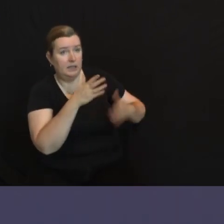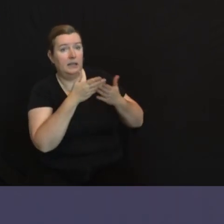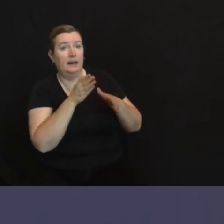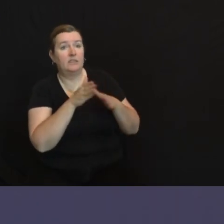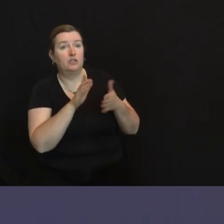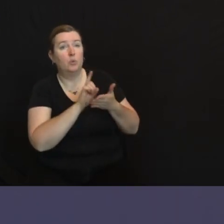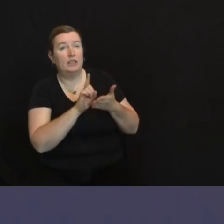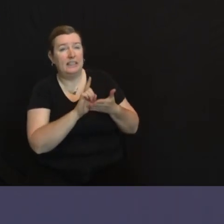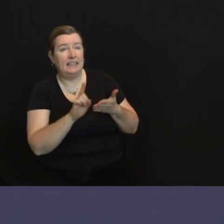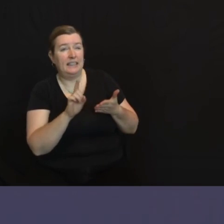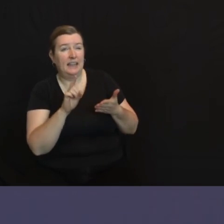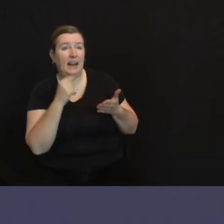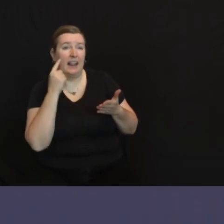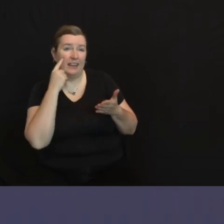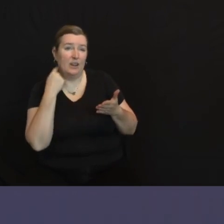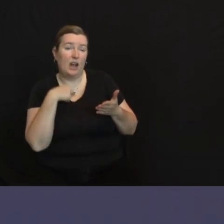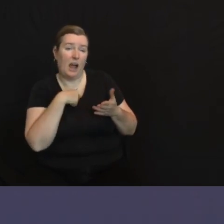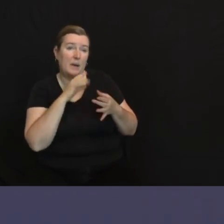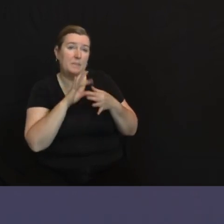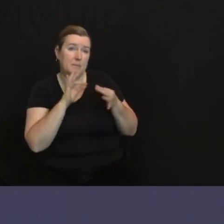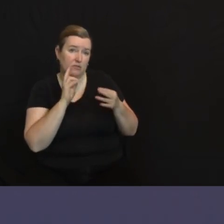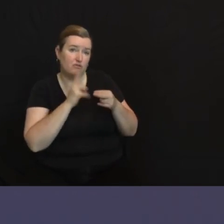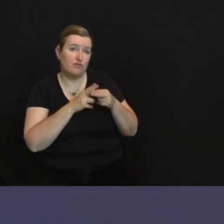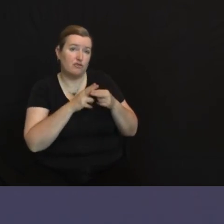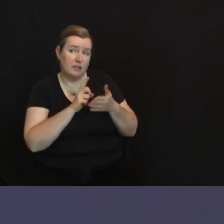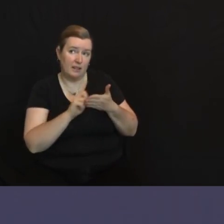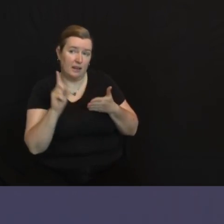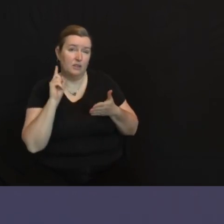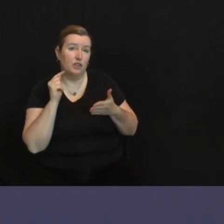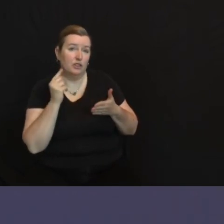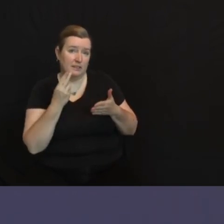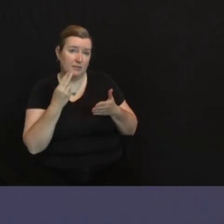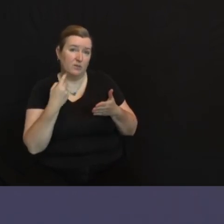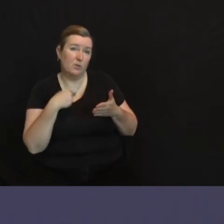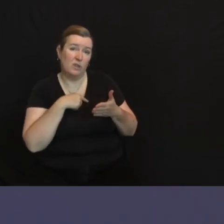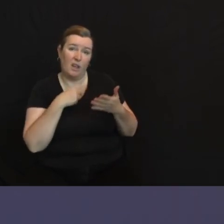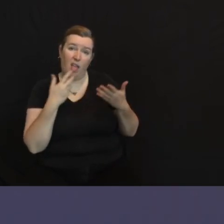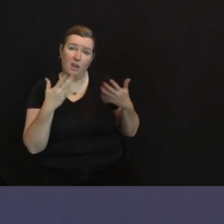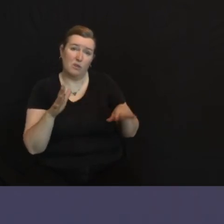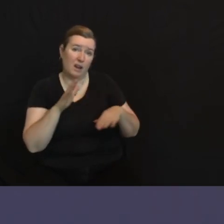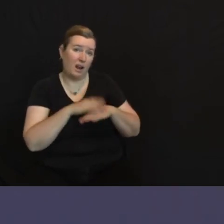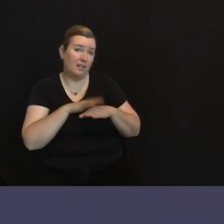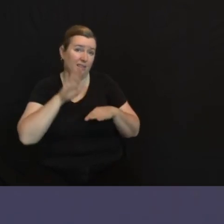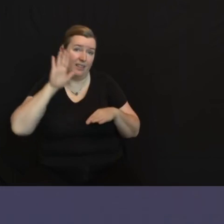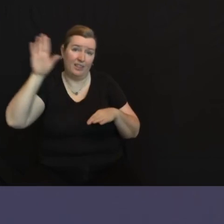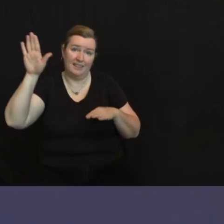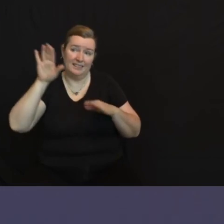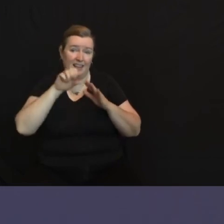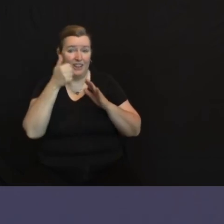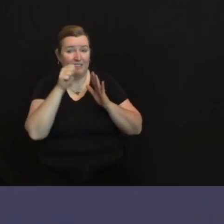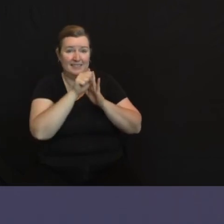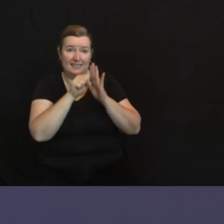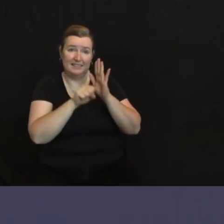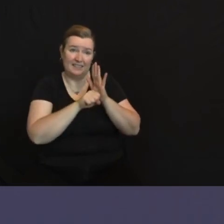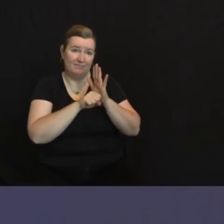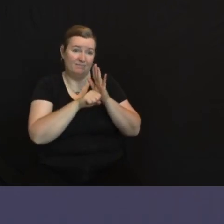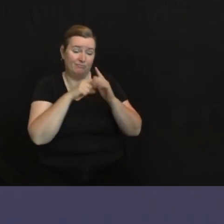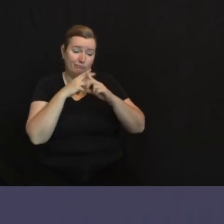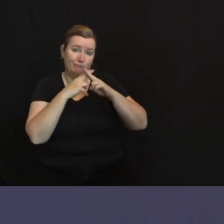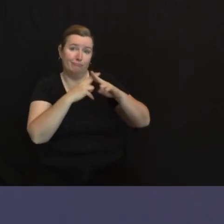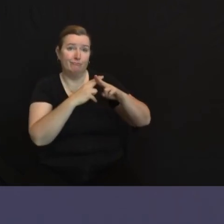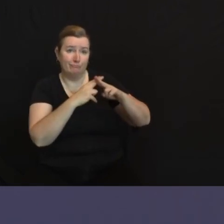Thursday, we're going to, we've already been on advisory lists. I believe Vermont and